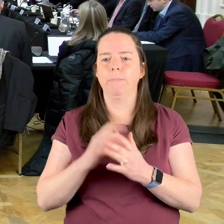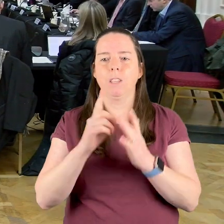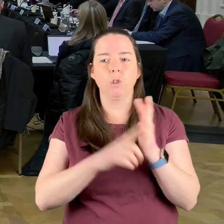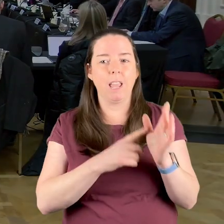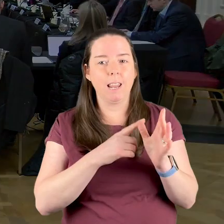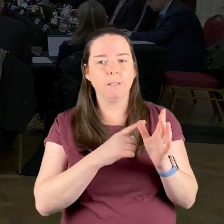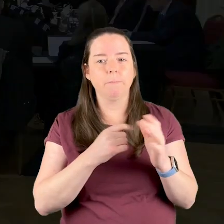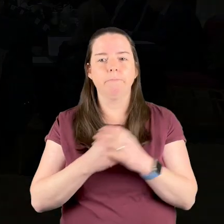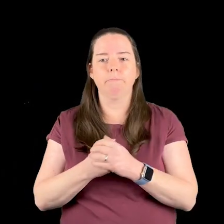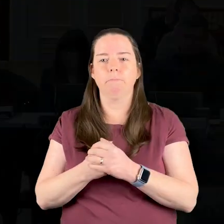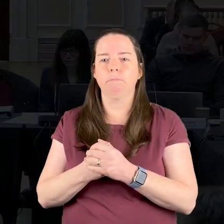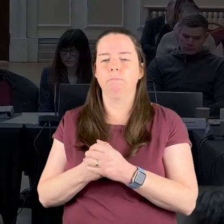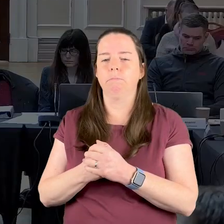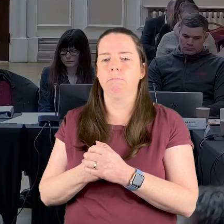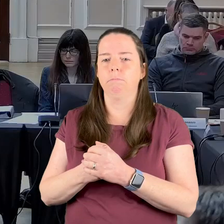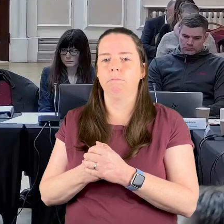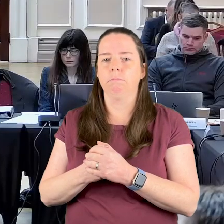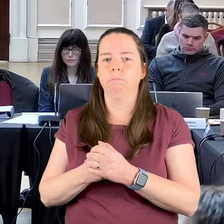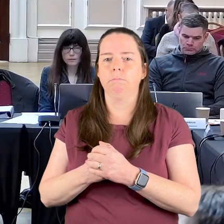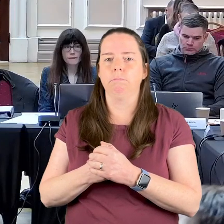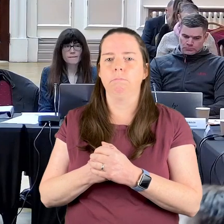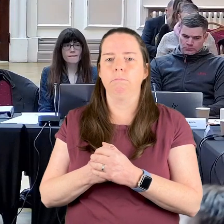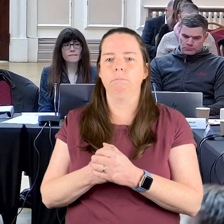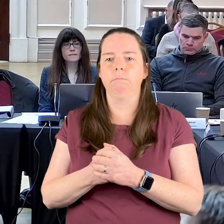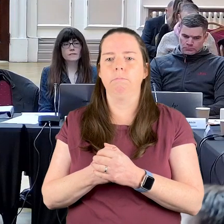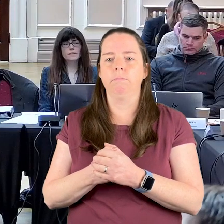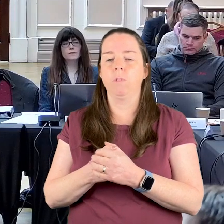No, Jacqueline.